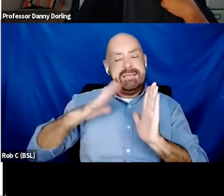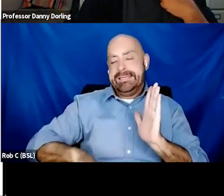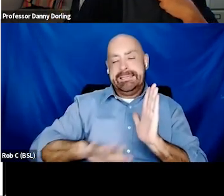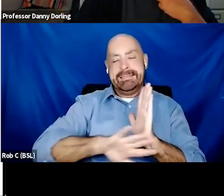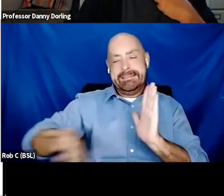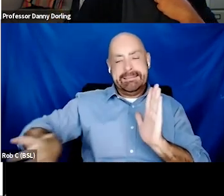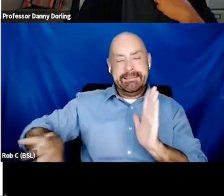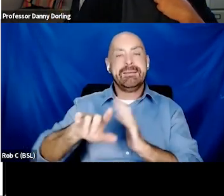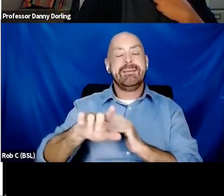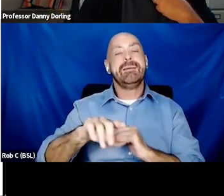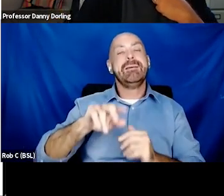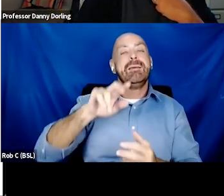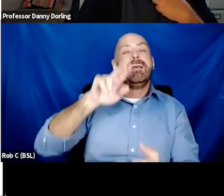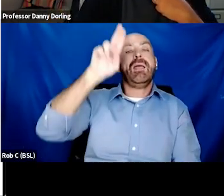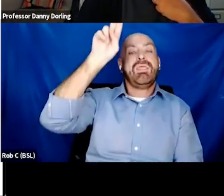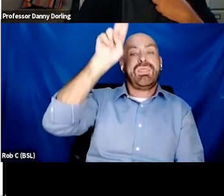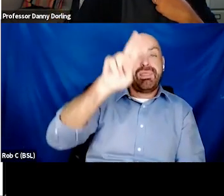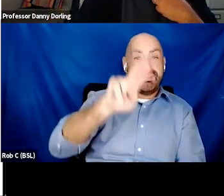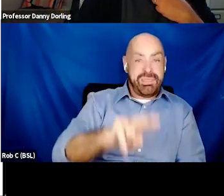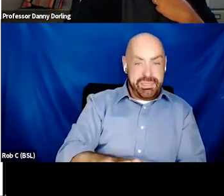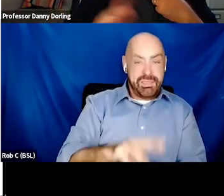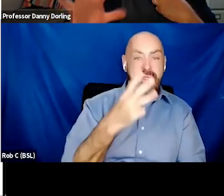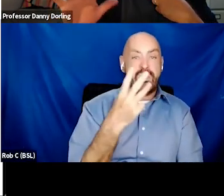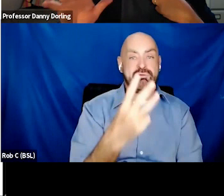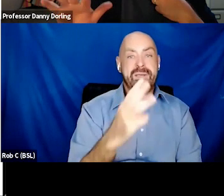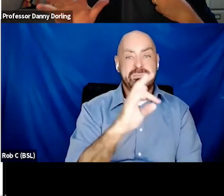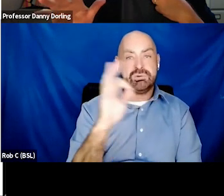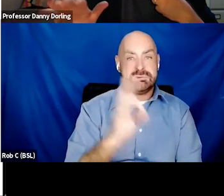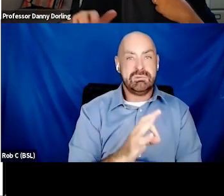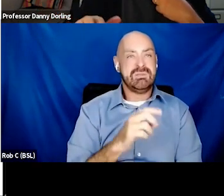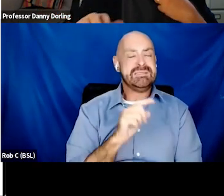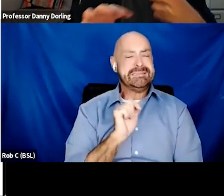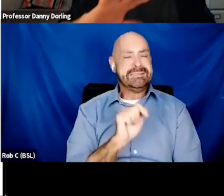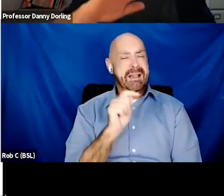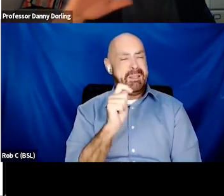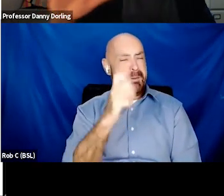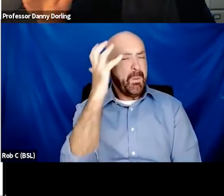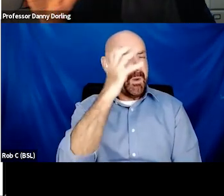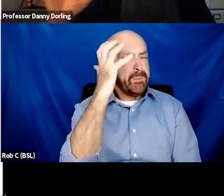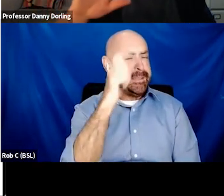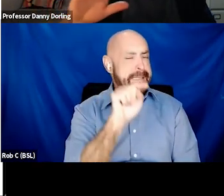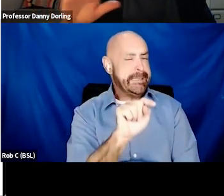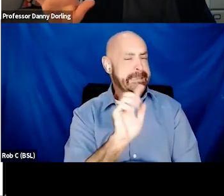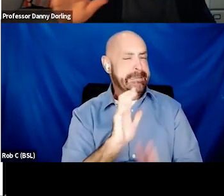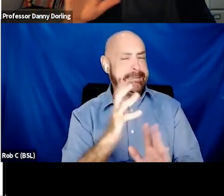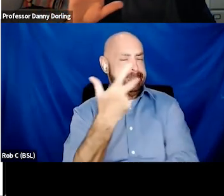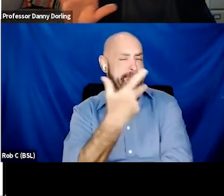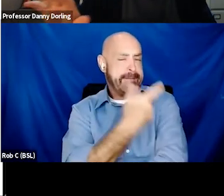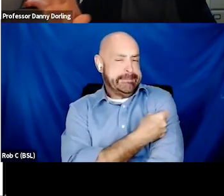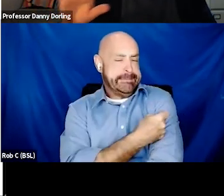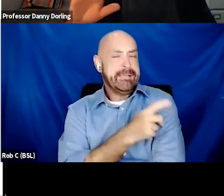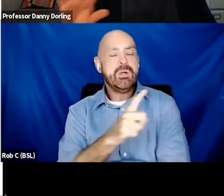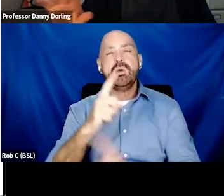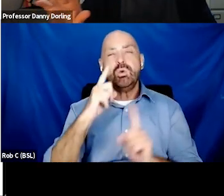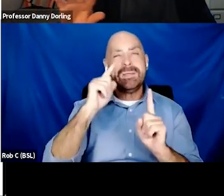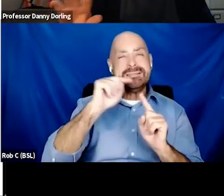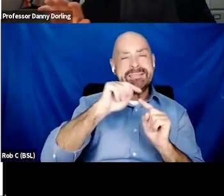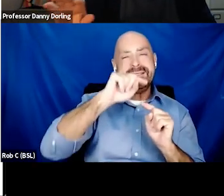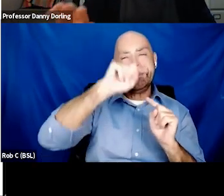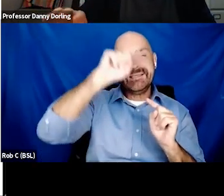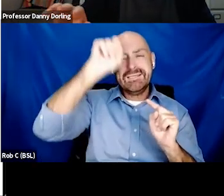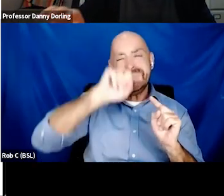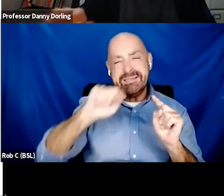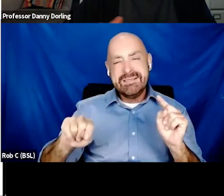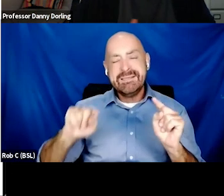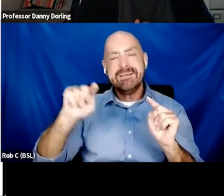when it had dropped to 3% of the population saying that they're a bit worried about the vaccine. So you can see the ways in which, a sample of people